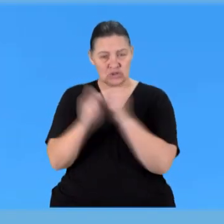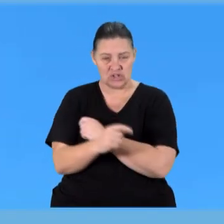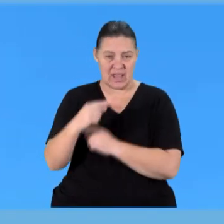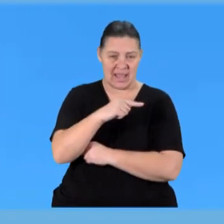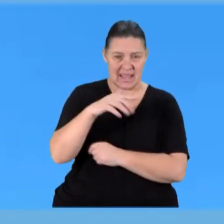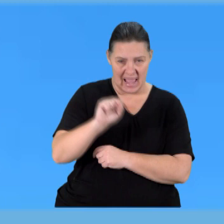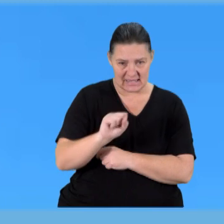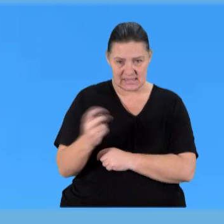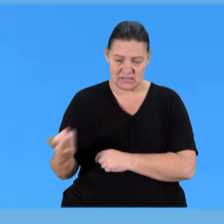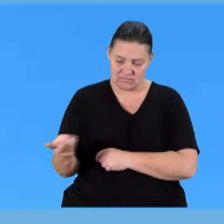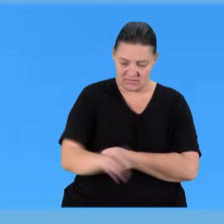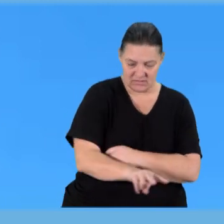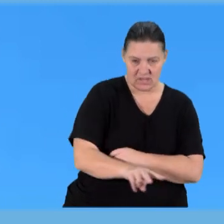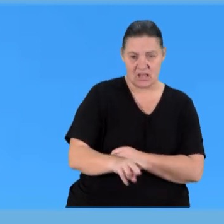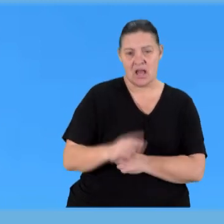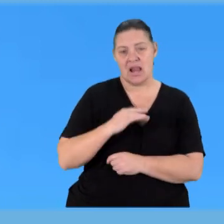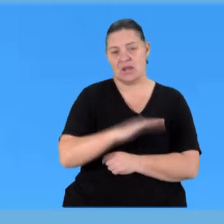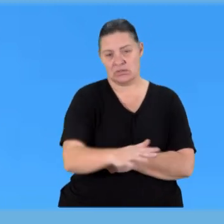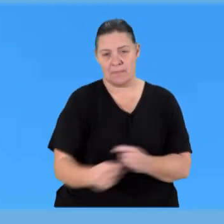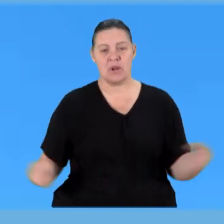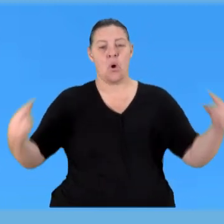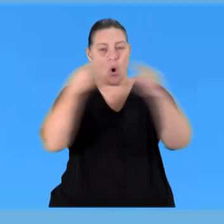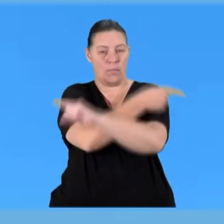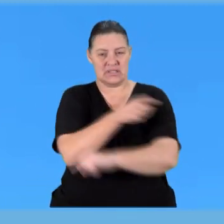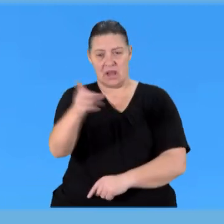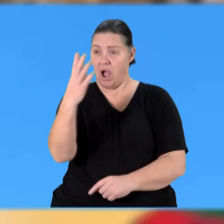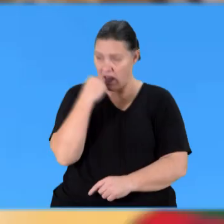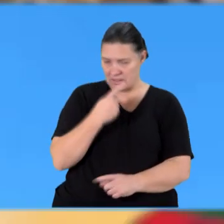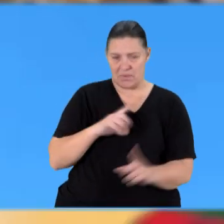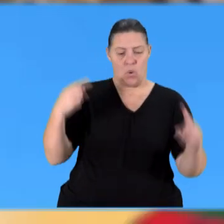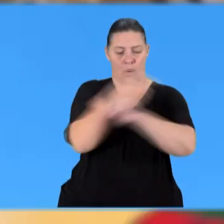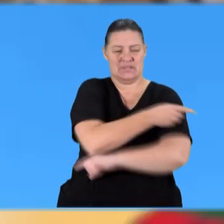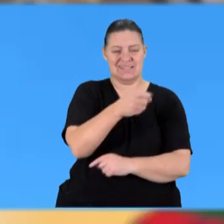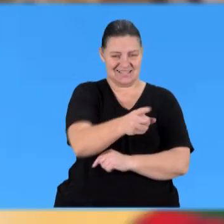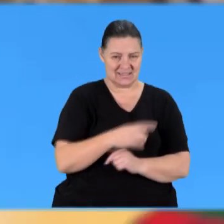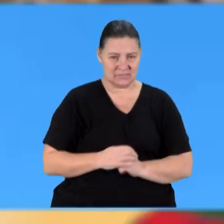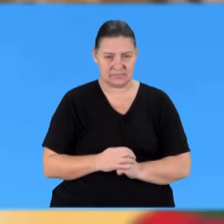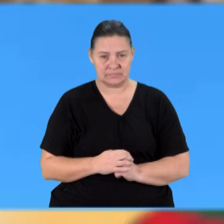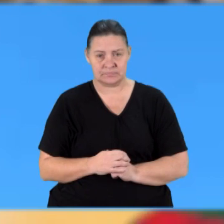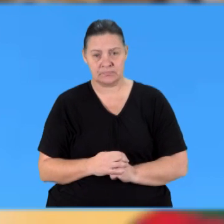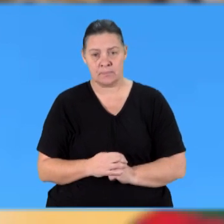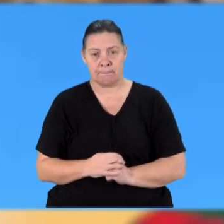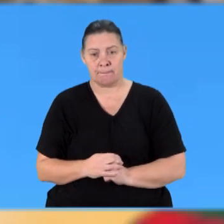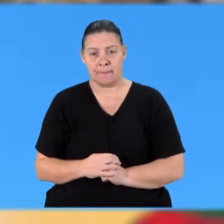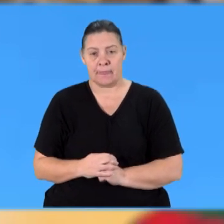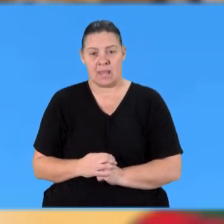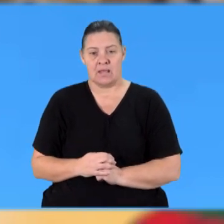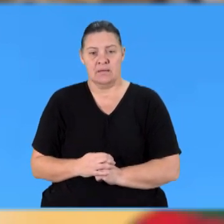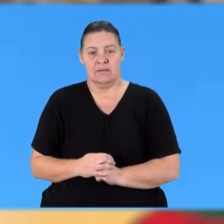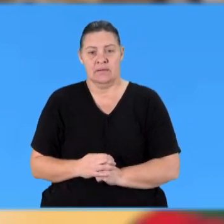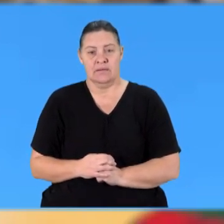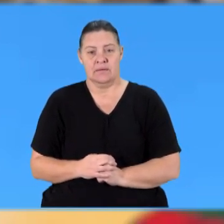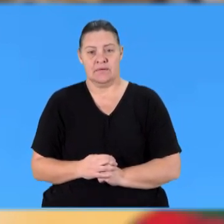condensation, it is changing a gas into a liquid. It's basically the opposite of what is being asked here.